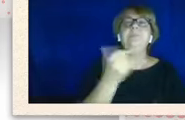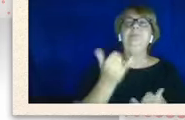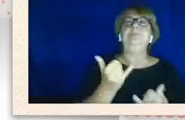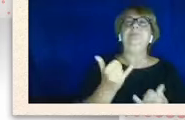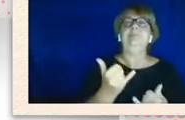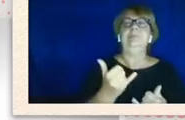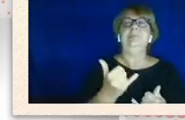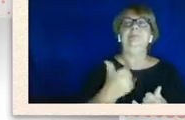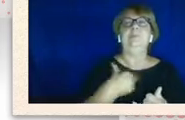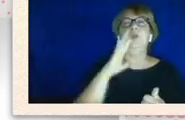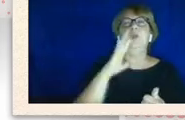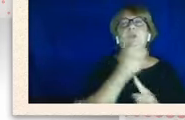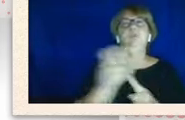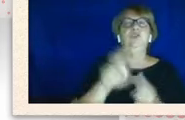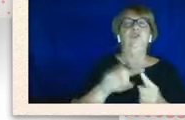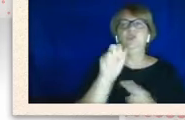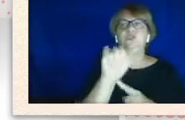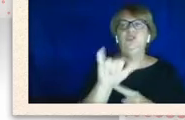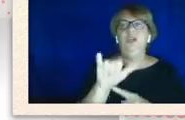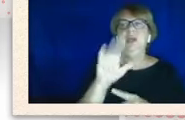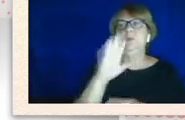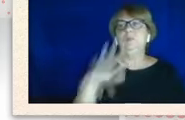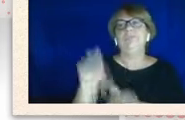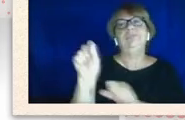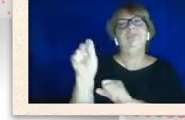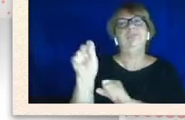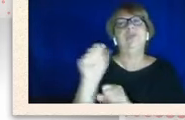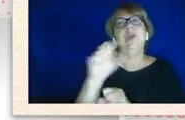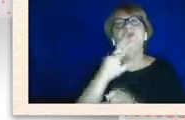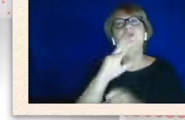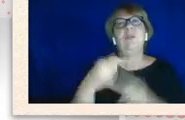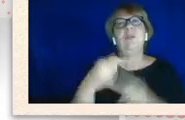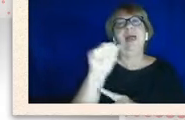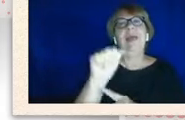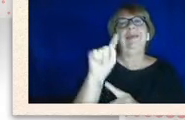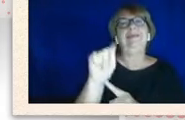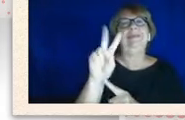Jay. Jay's going to take over and talk to us about ATV Florida.